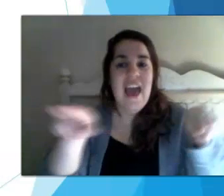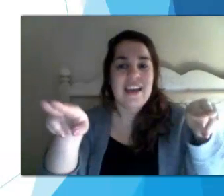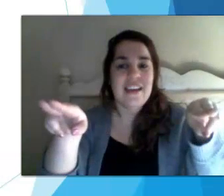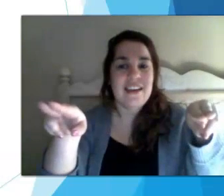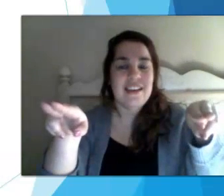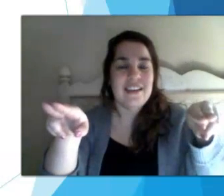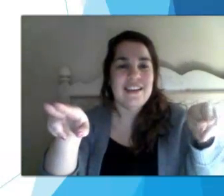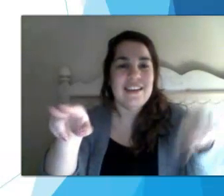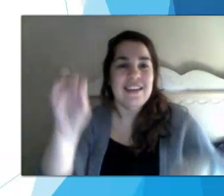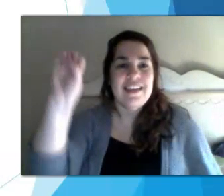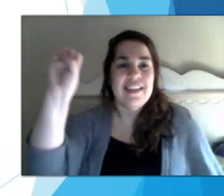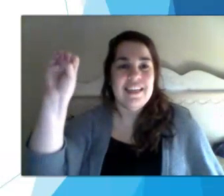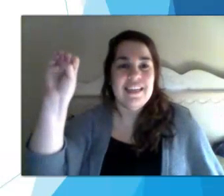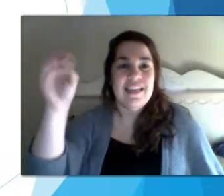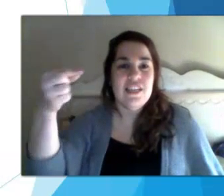Egg.